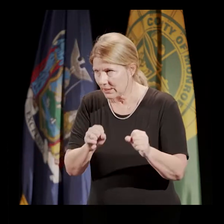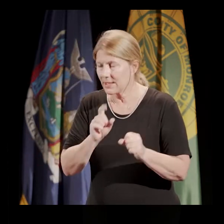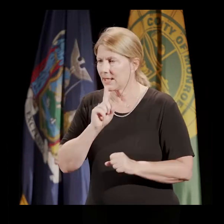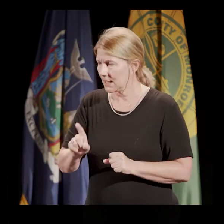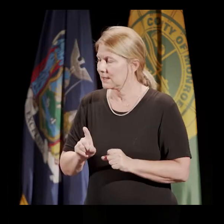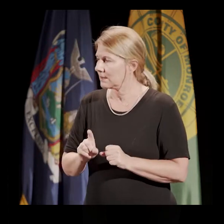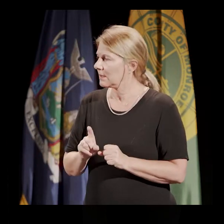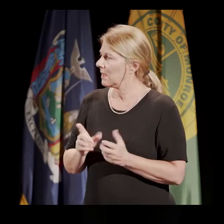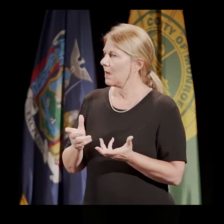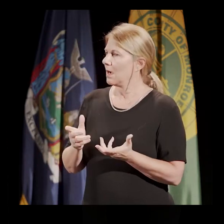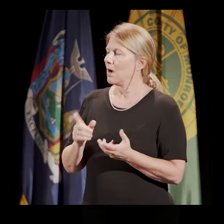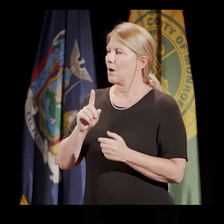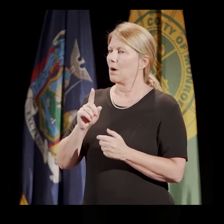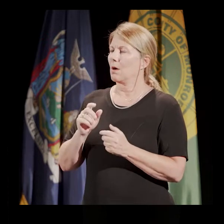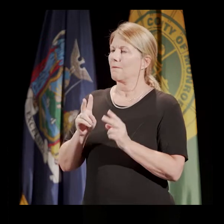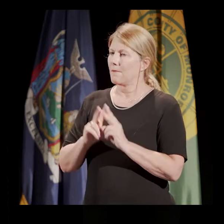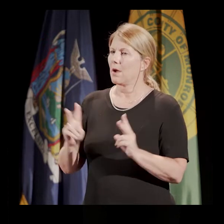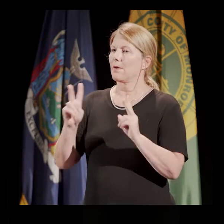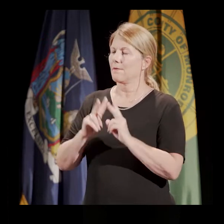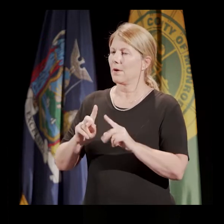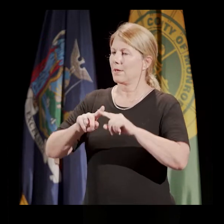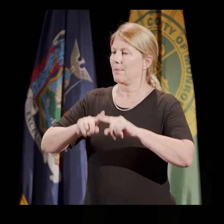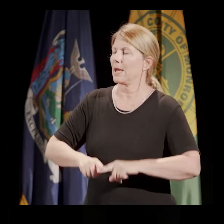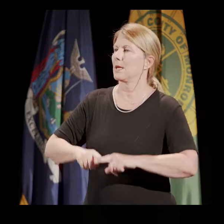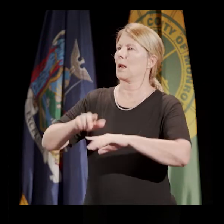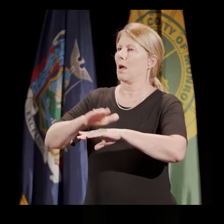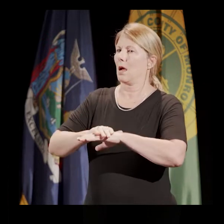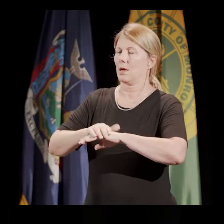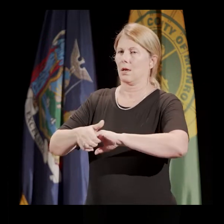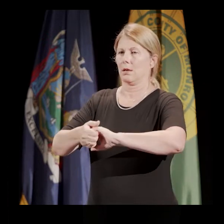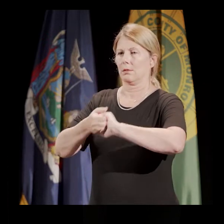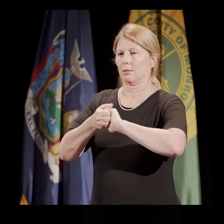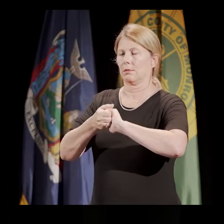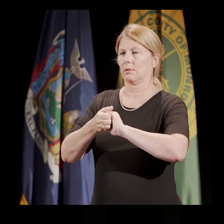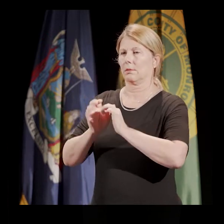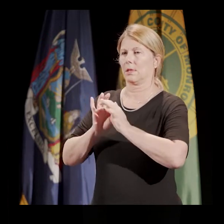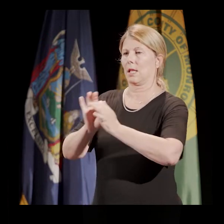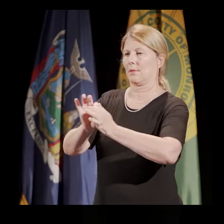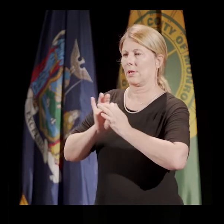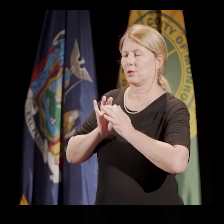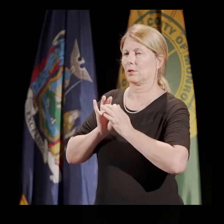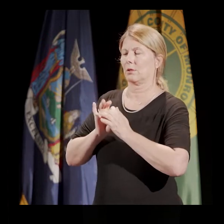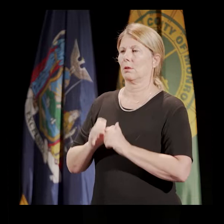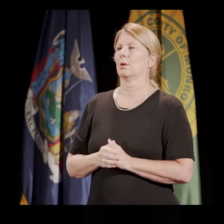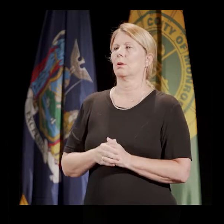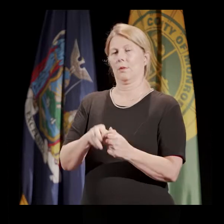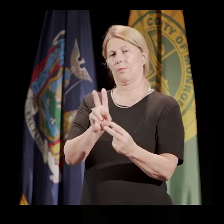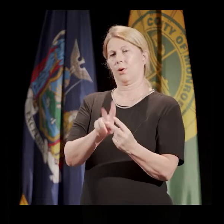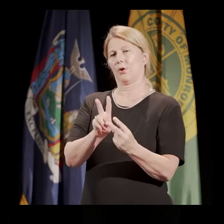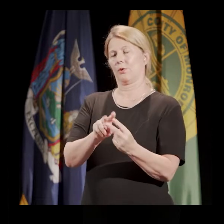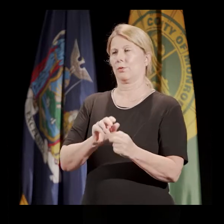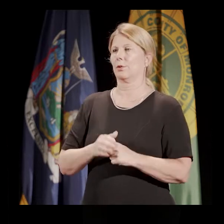community-first strategy that relies heavily on collaboration and partnerships. Many of the prevention